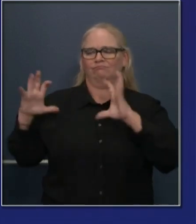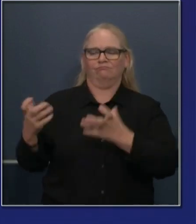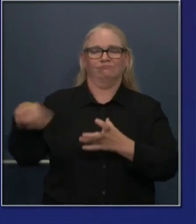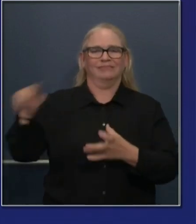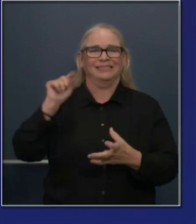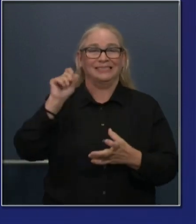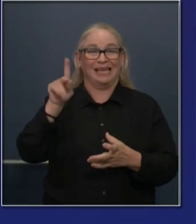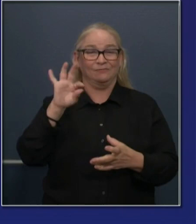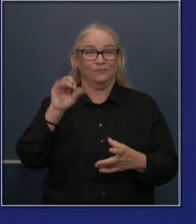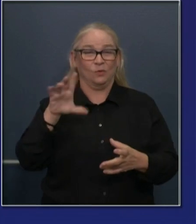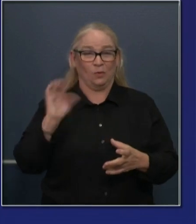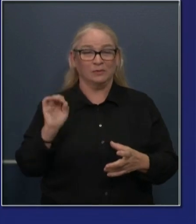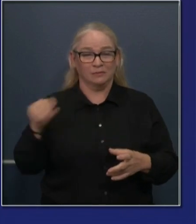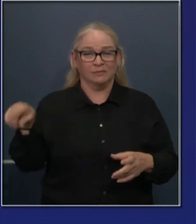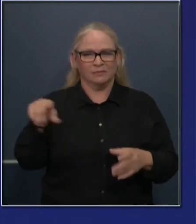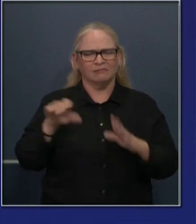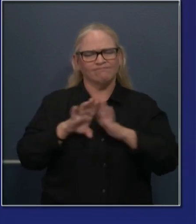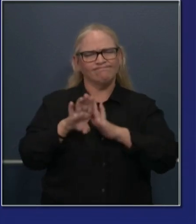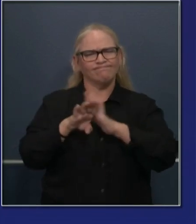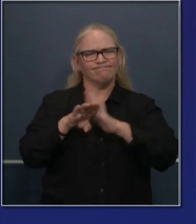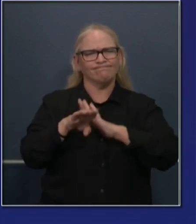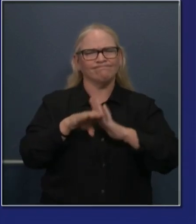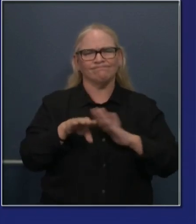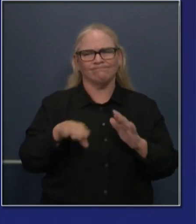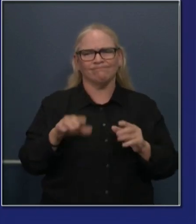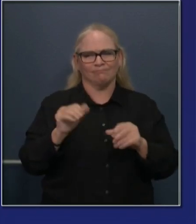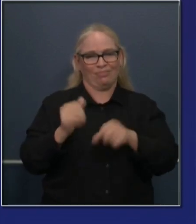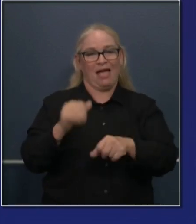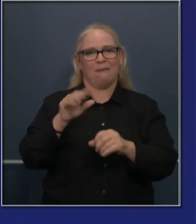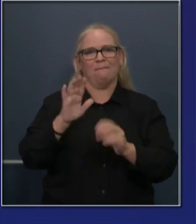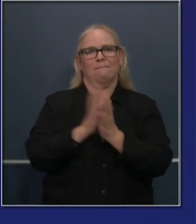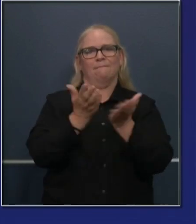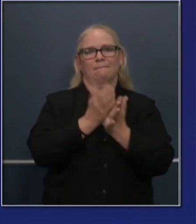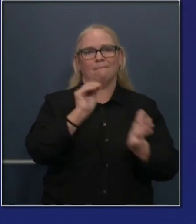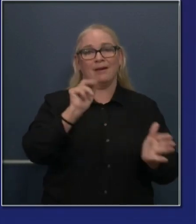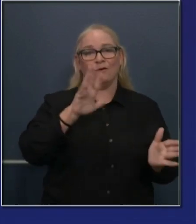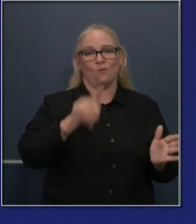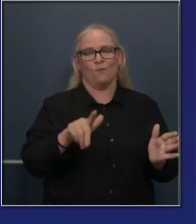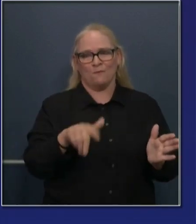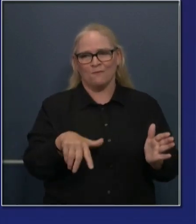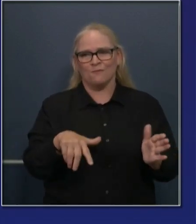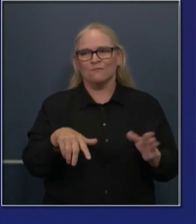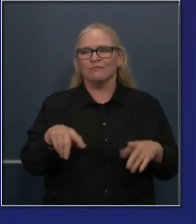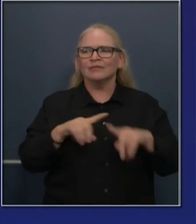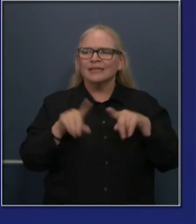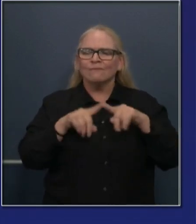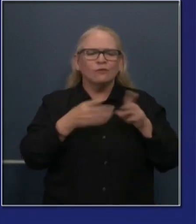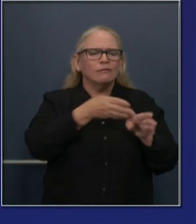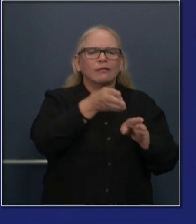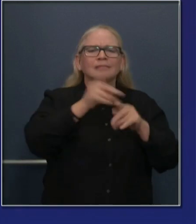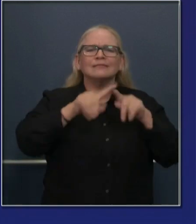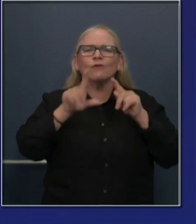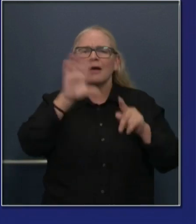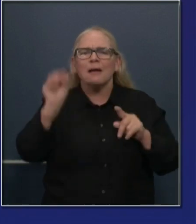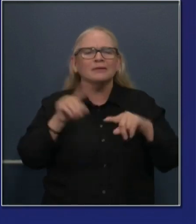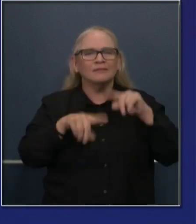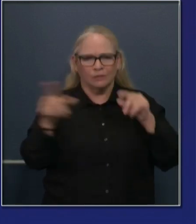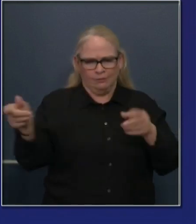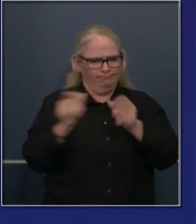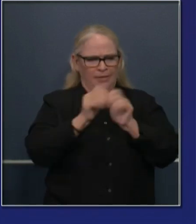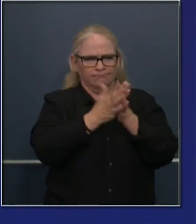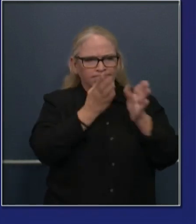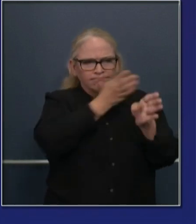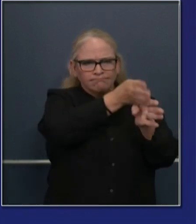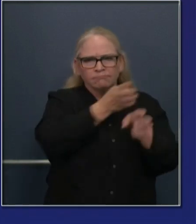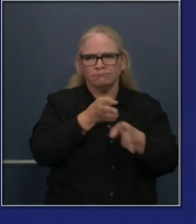months helping us work, because it's truly a representative group of business leaders on helping us with the guidance. But